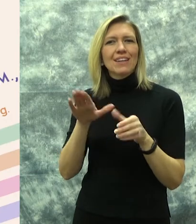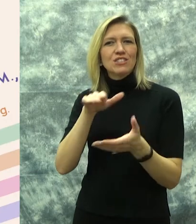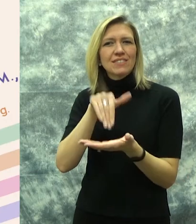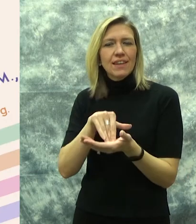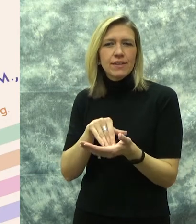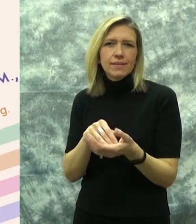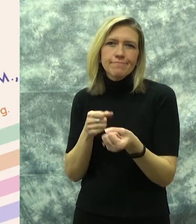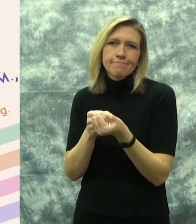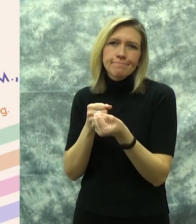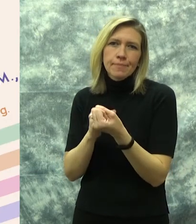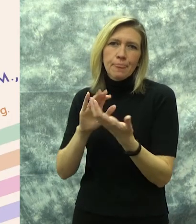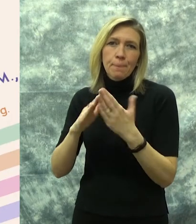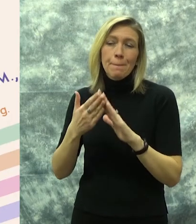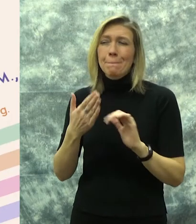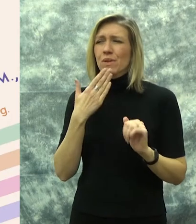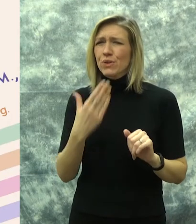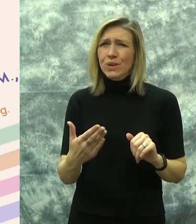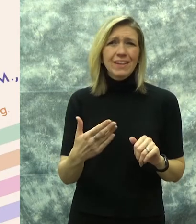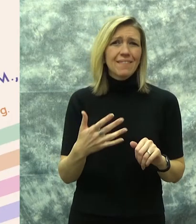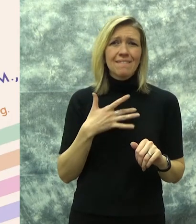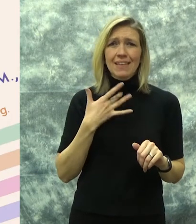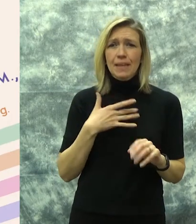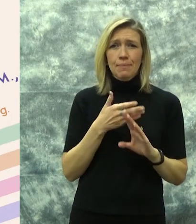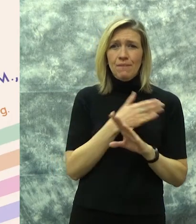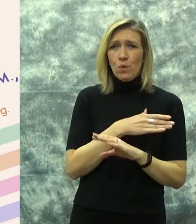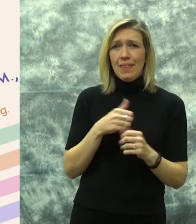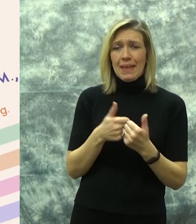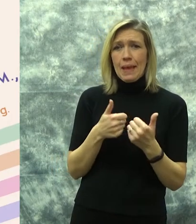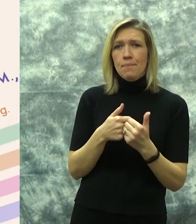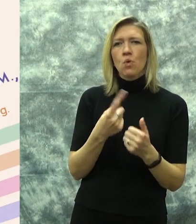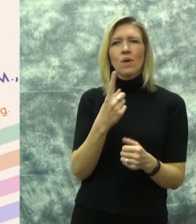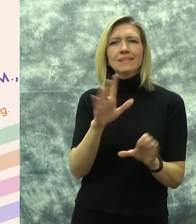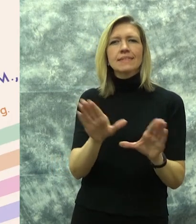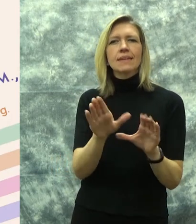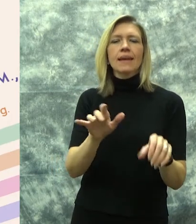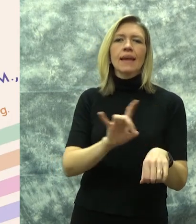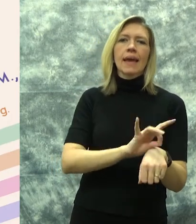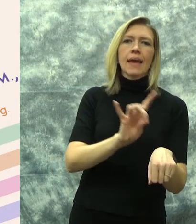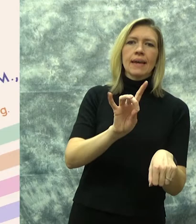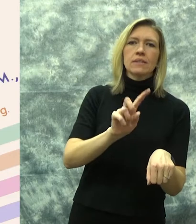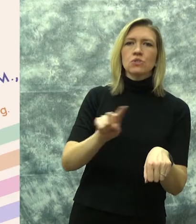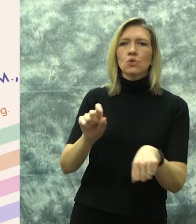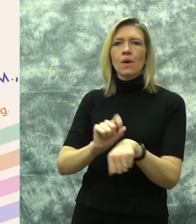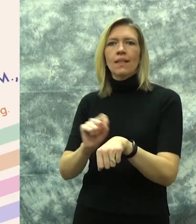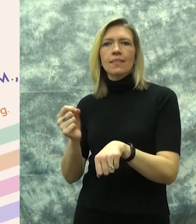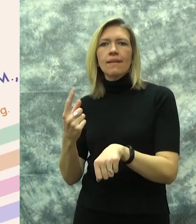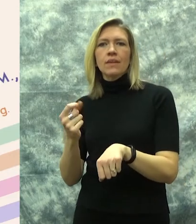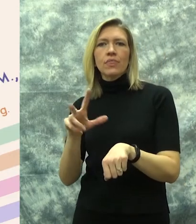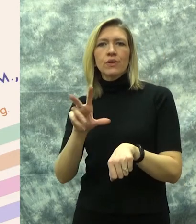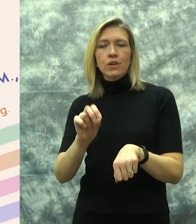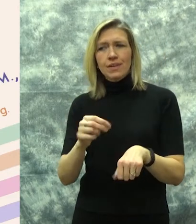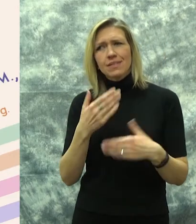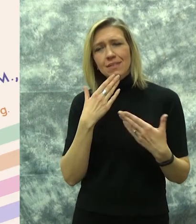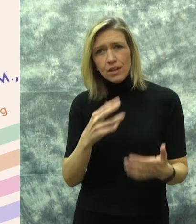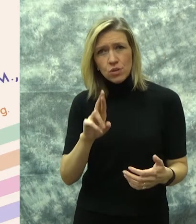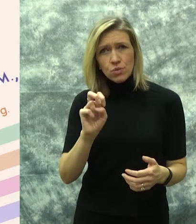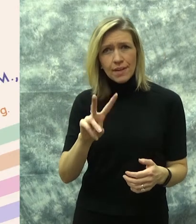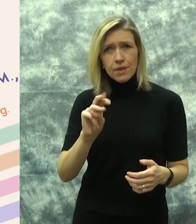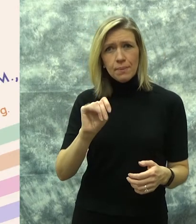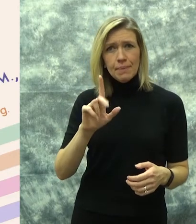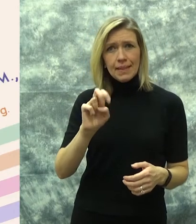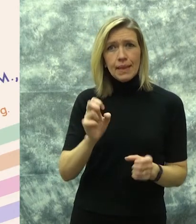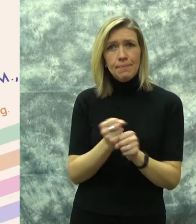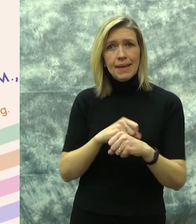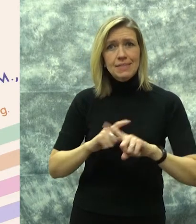the game is coming by. So it's just one Sunday, 8 to 11:30 a.m. Thank you to Reverend Millie and our Make a Difference team for helping to put that together for us.